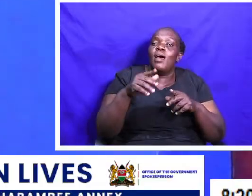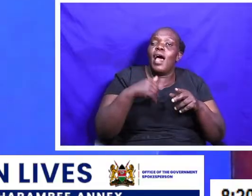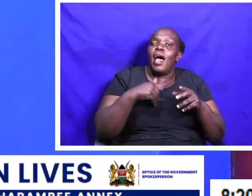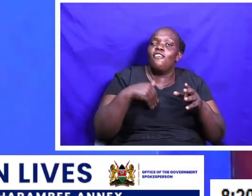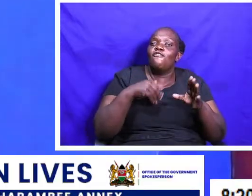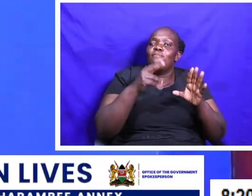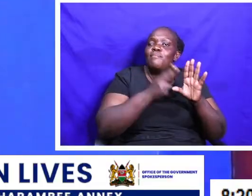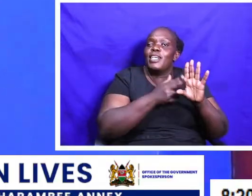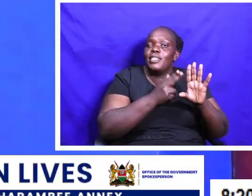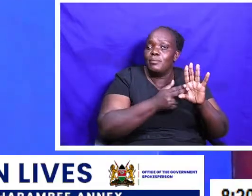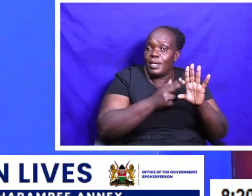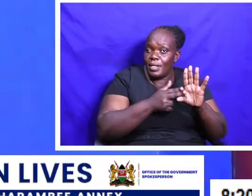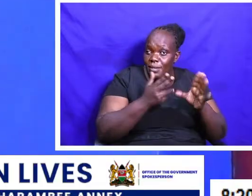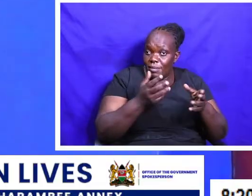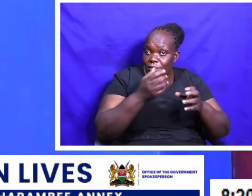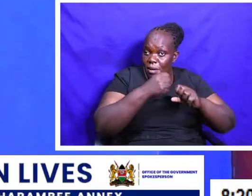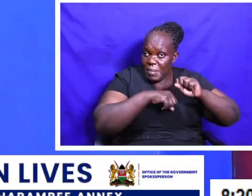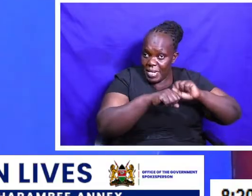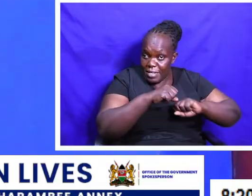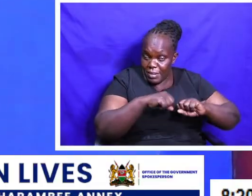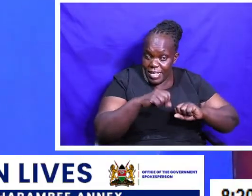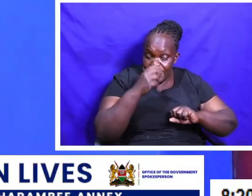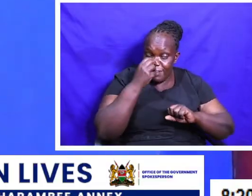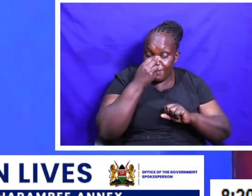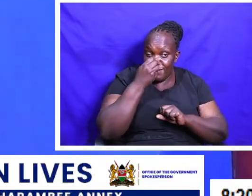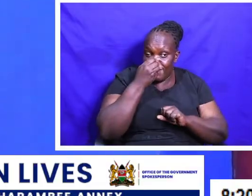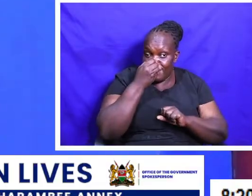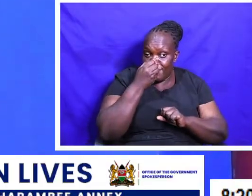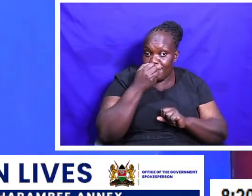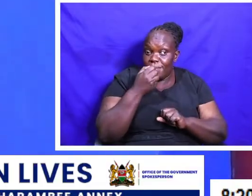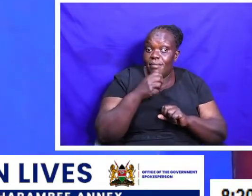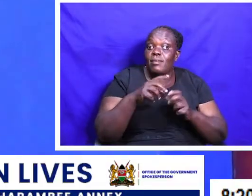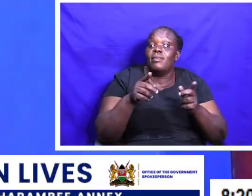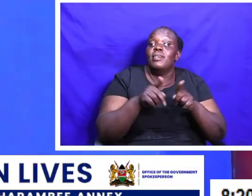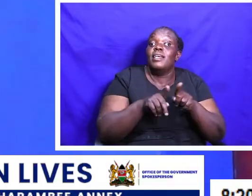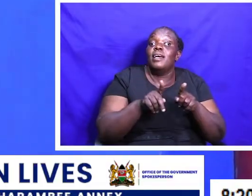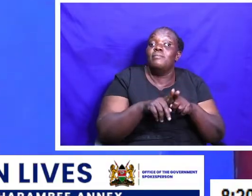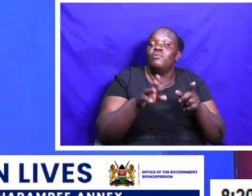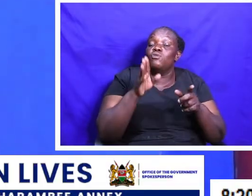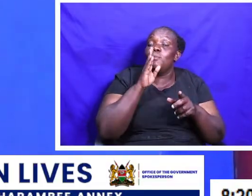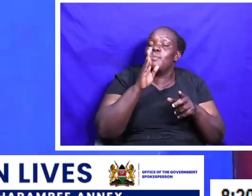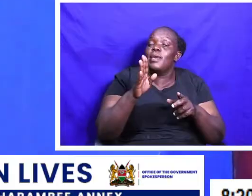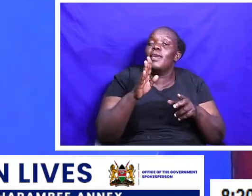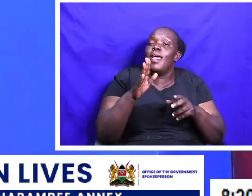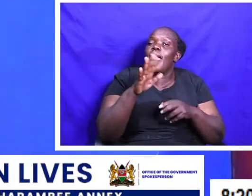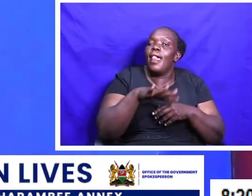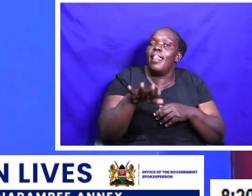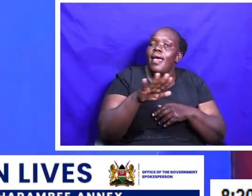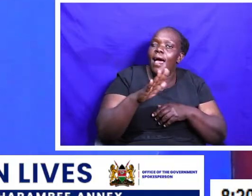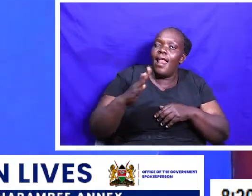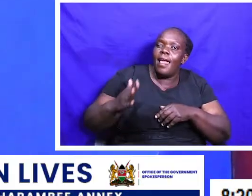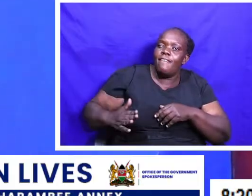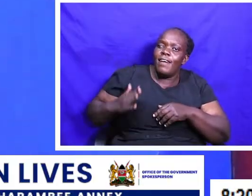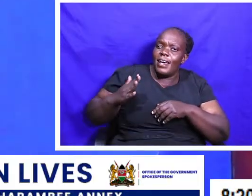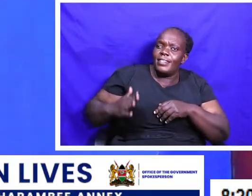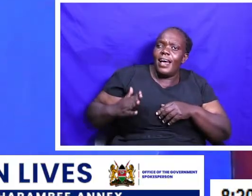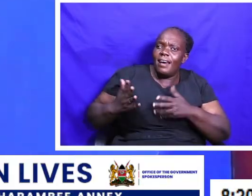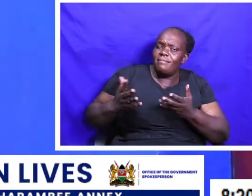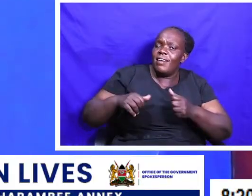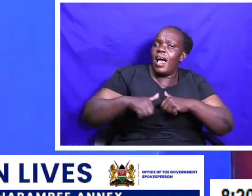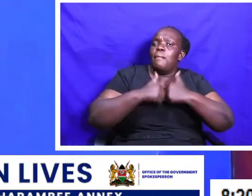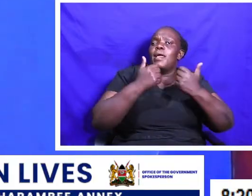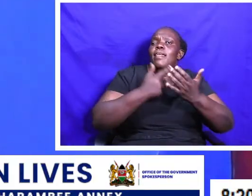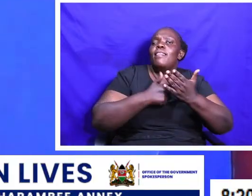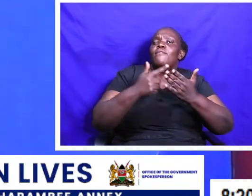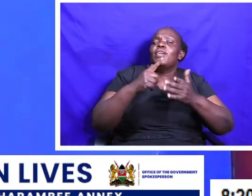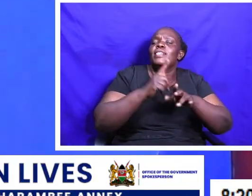actually facilitated first a meeting that we went to Naivasha. So something that was just happening